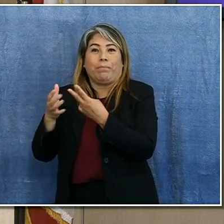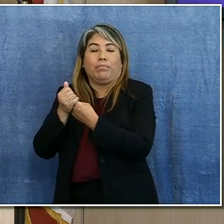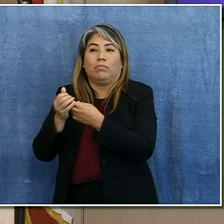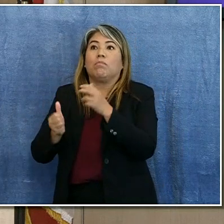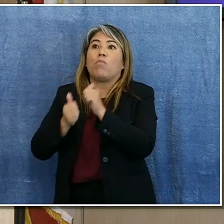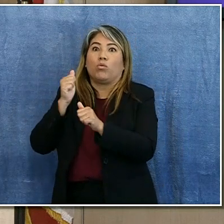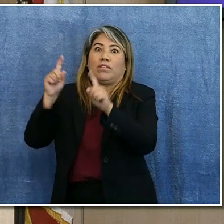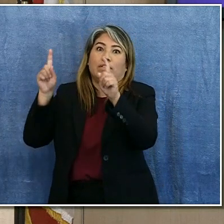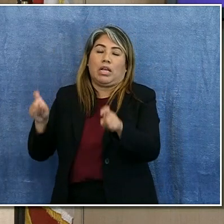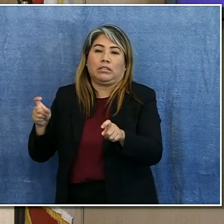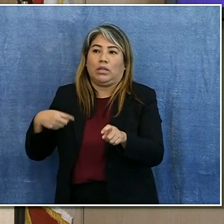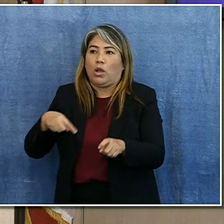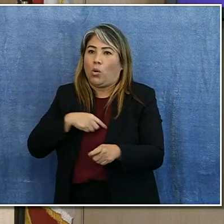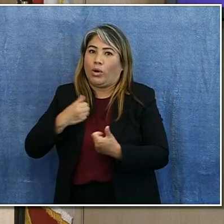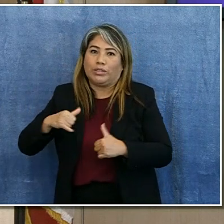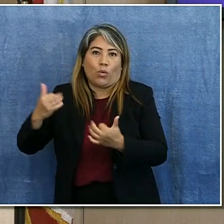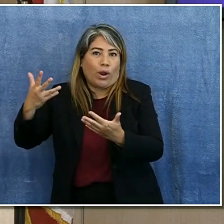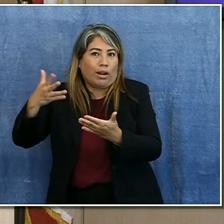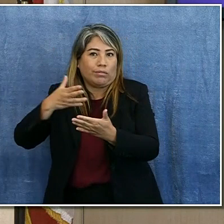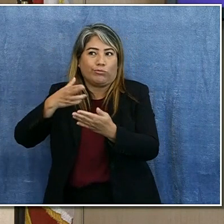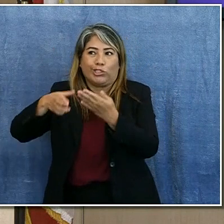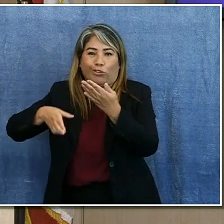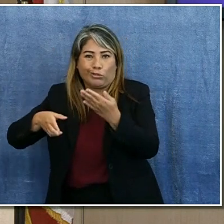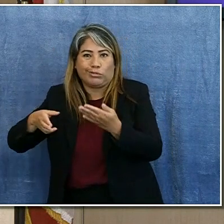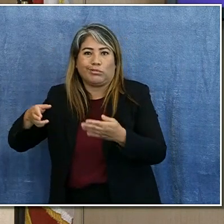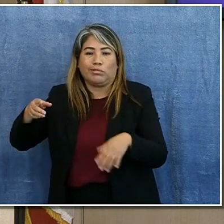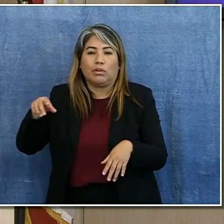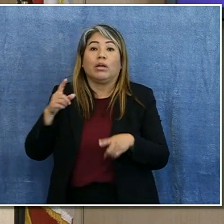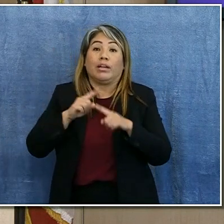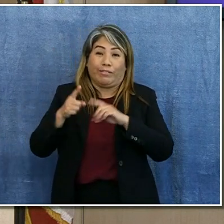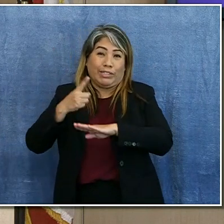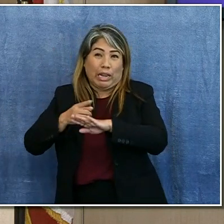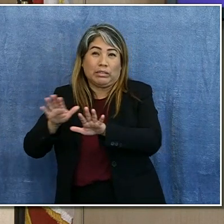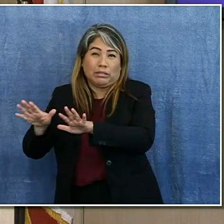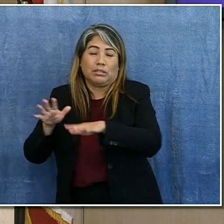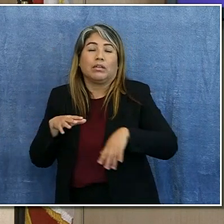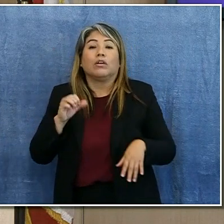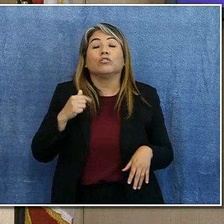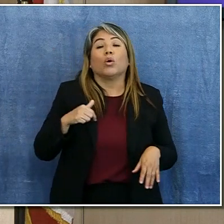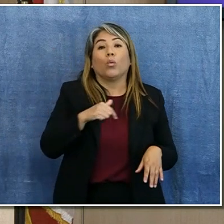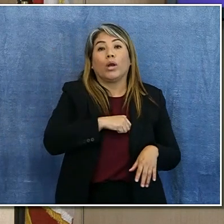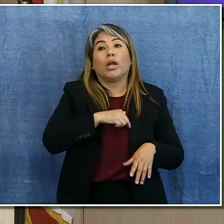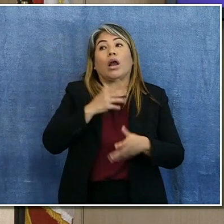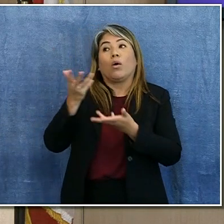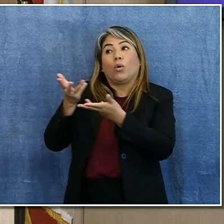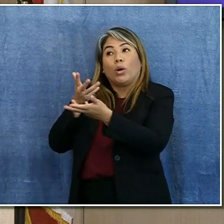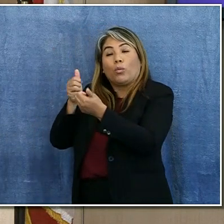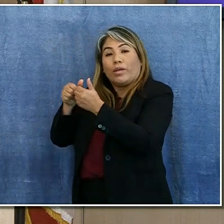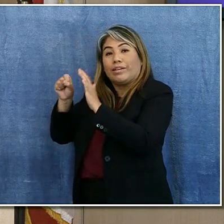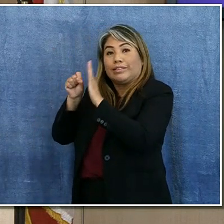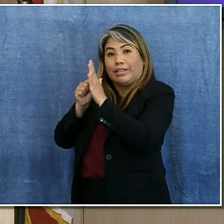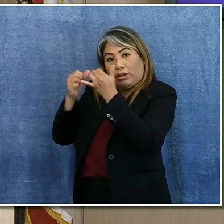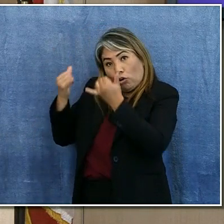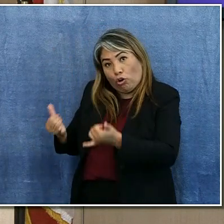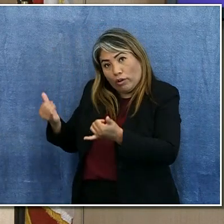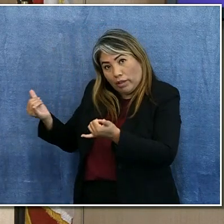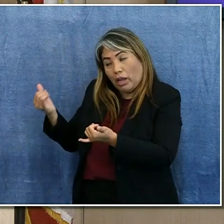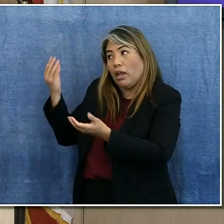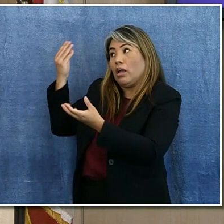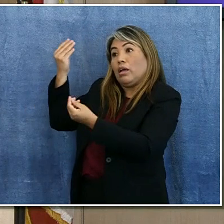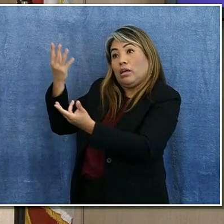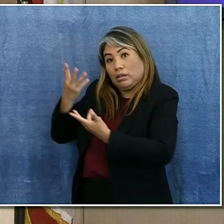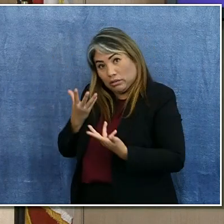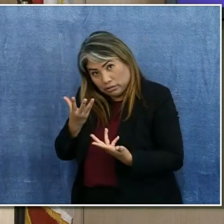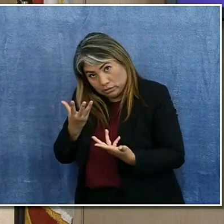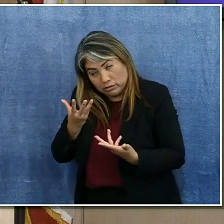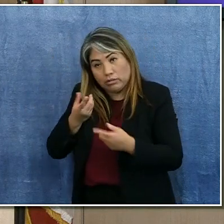not gotten results on different days. And so we are working with the state currently to get that